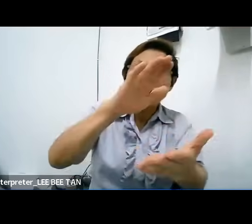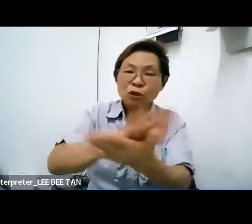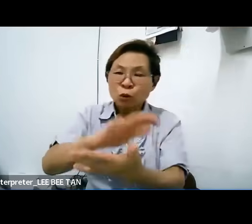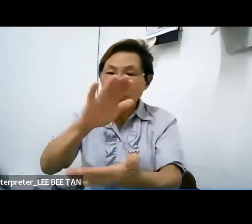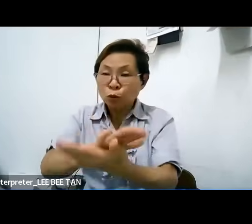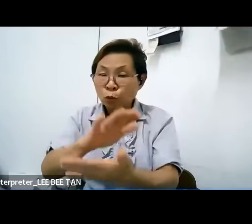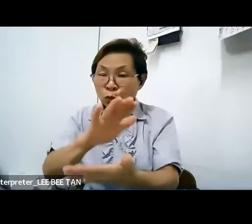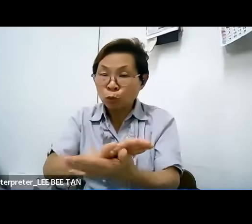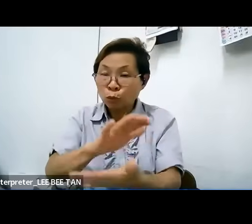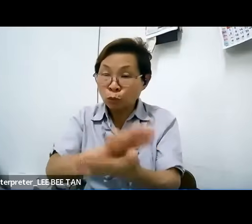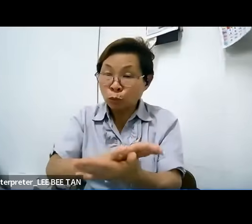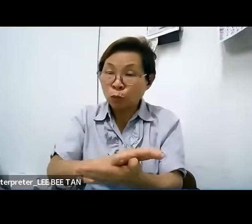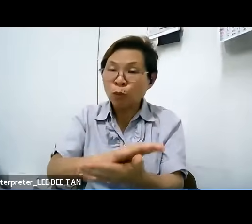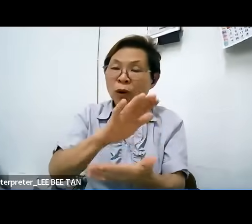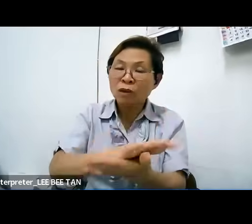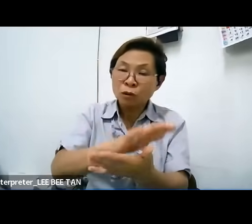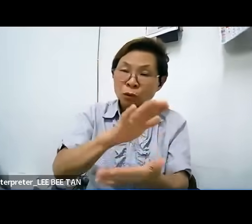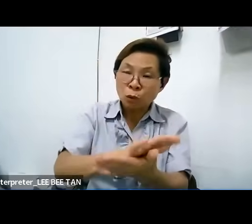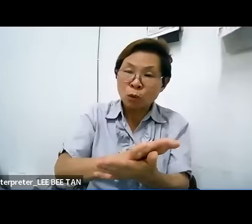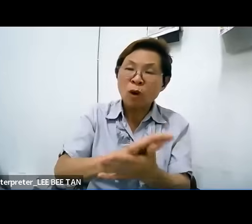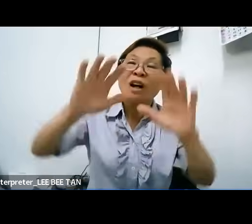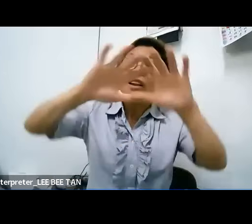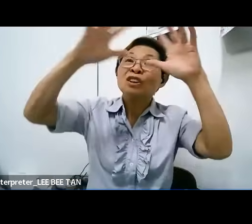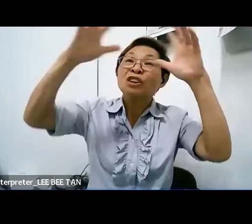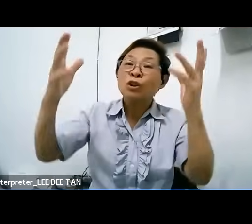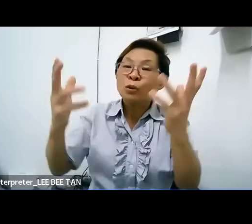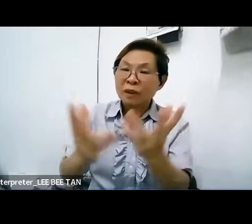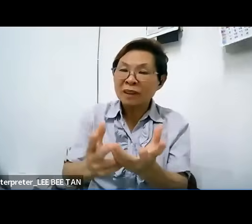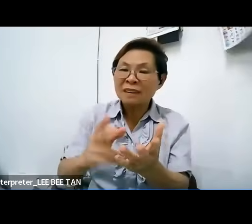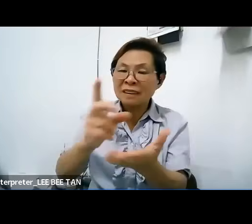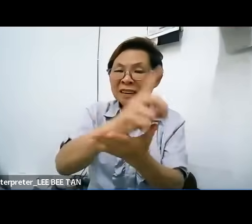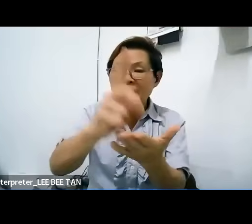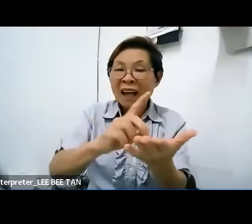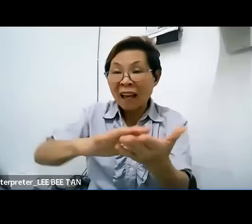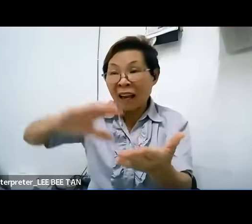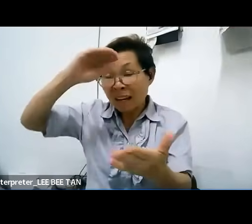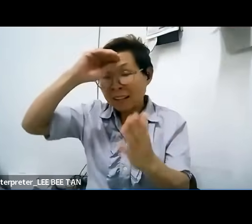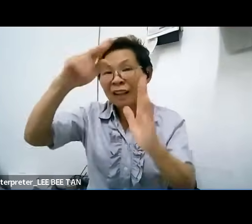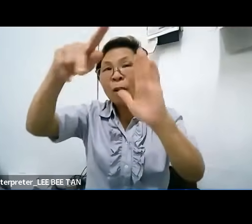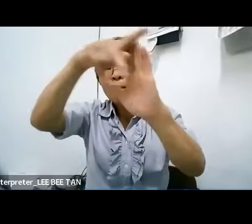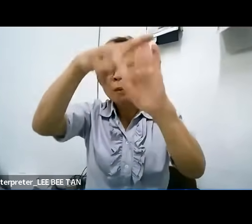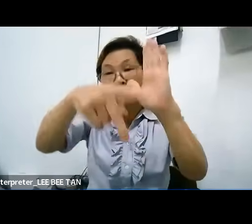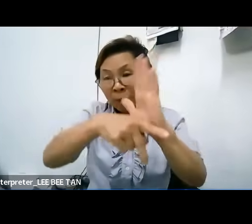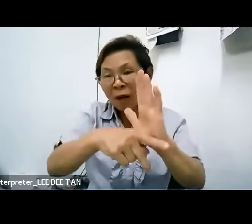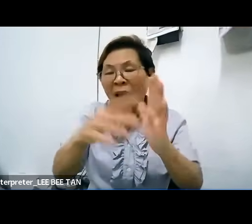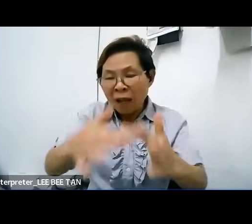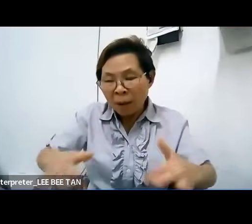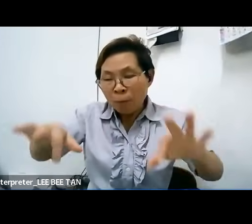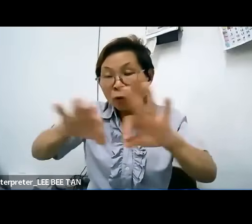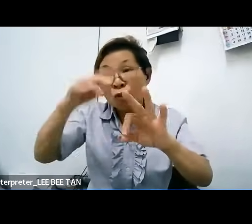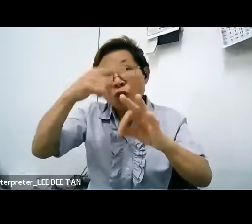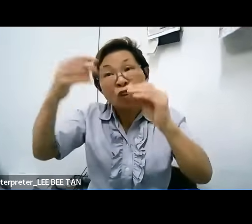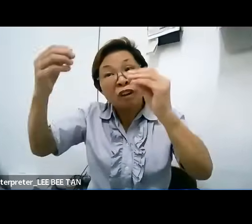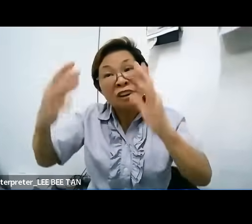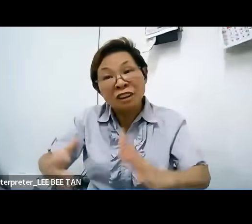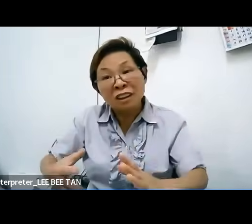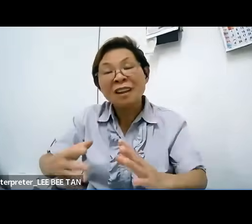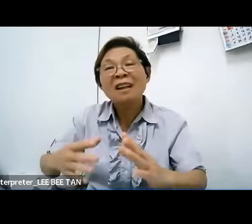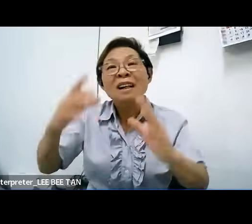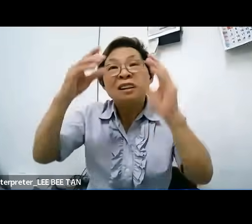in addition to the universal design of learning principles, it is also important for teachers to equip